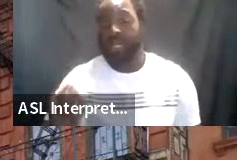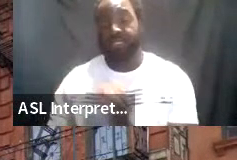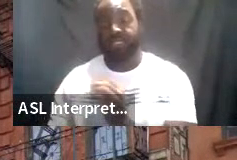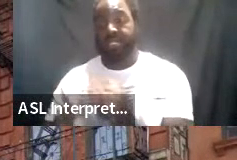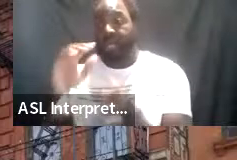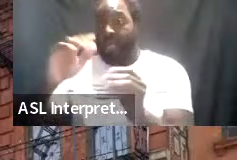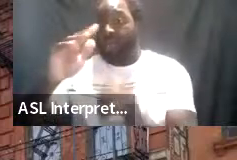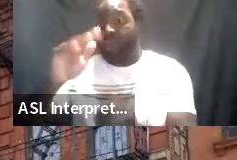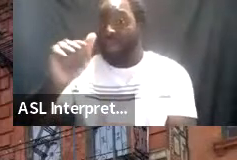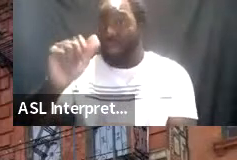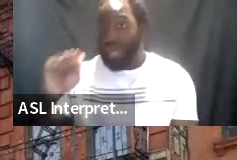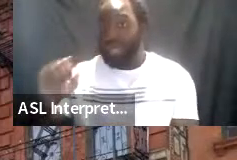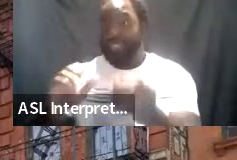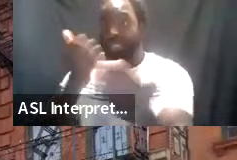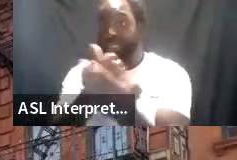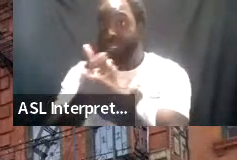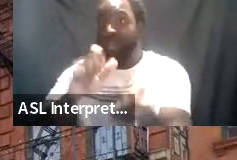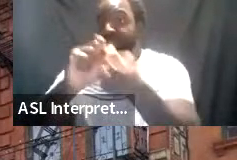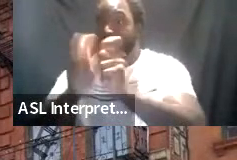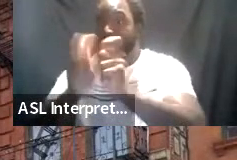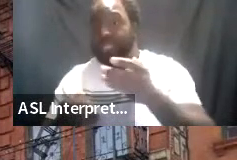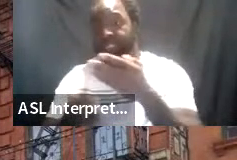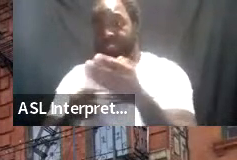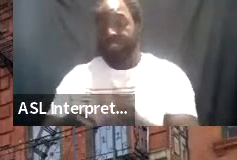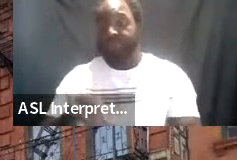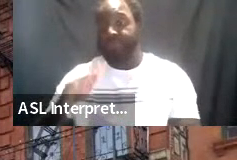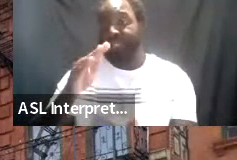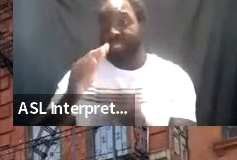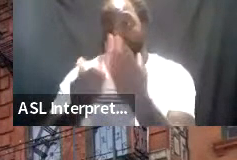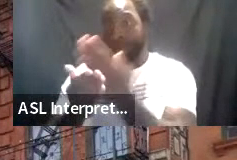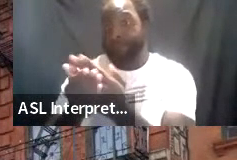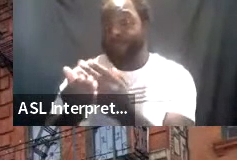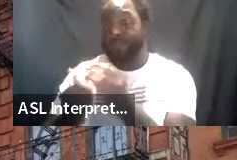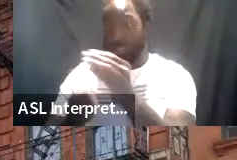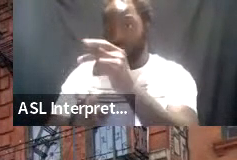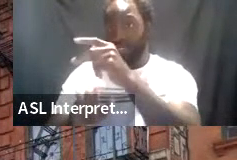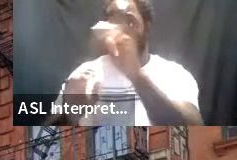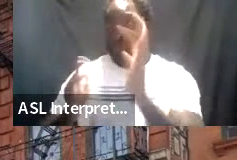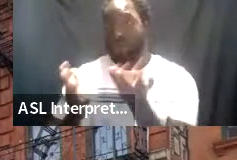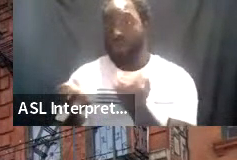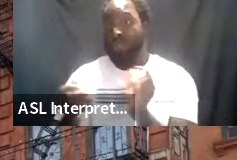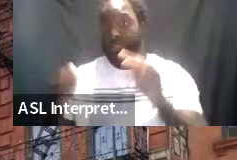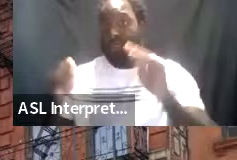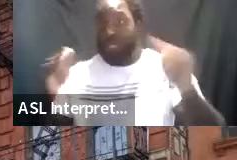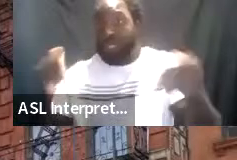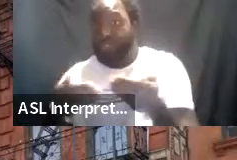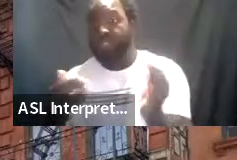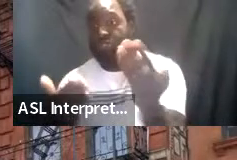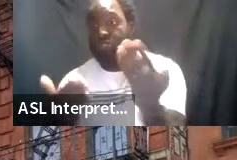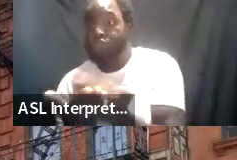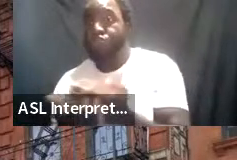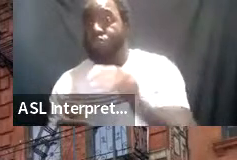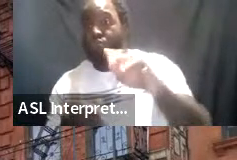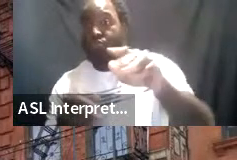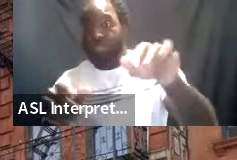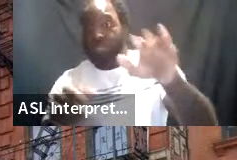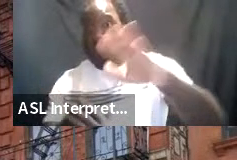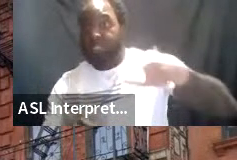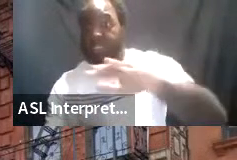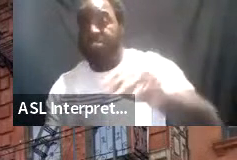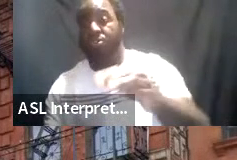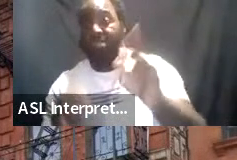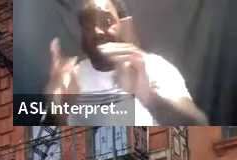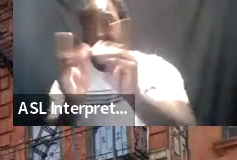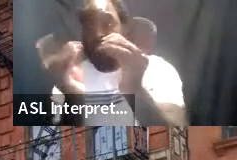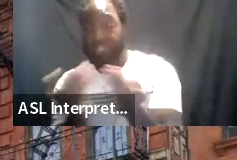changes over time. As part of this initiative, we're also wanting to develop a range of new zoning districts that could be mapped in the